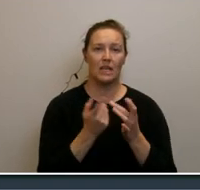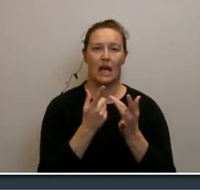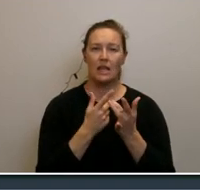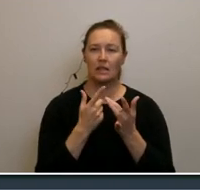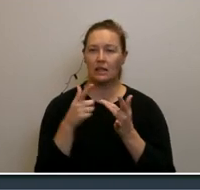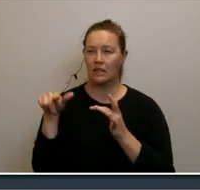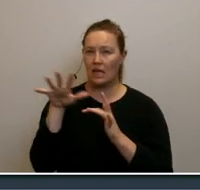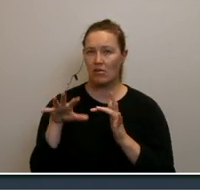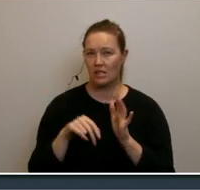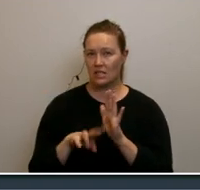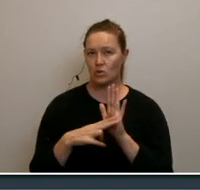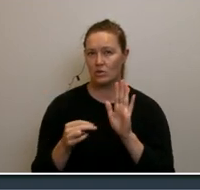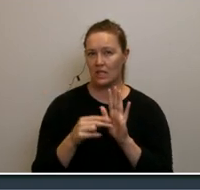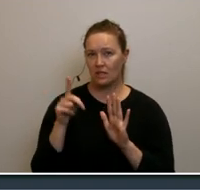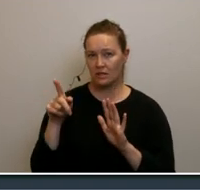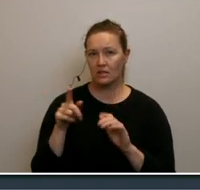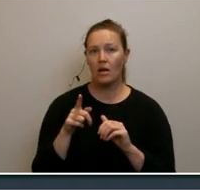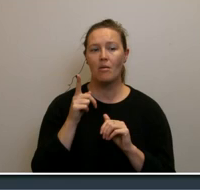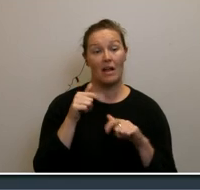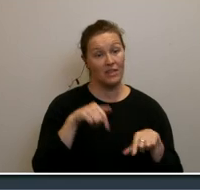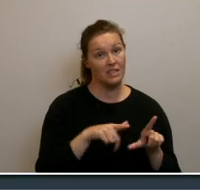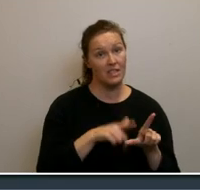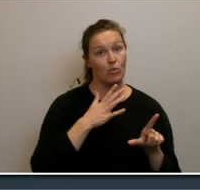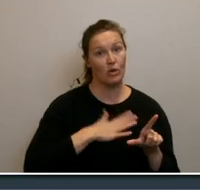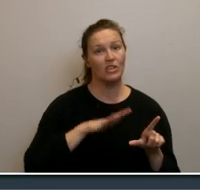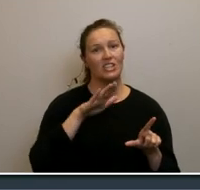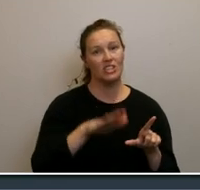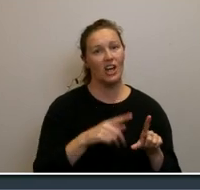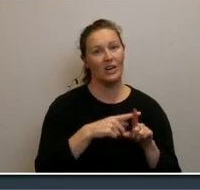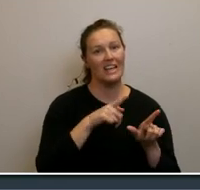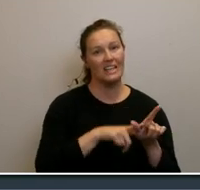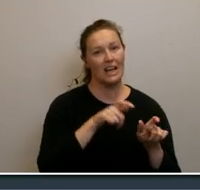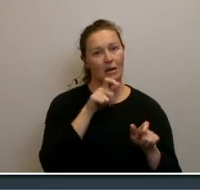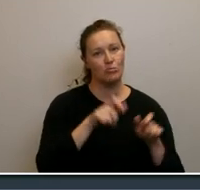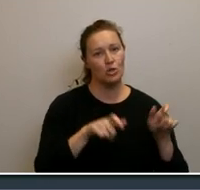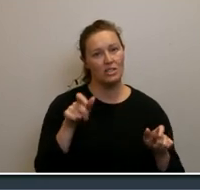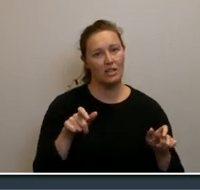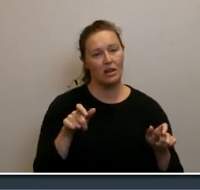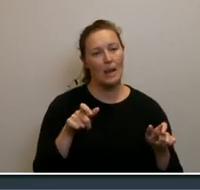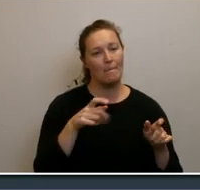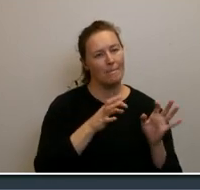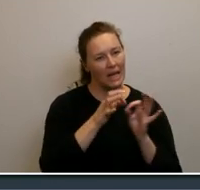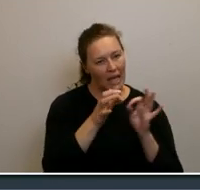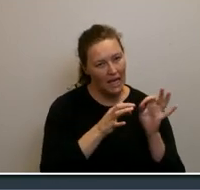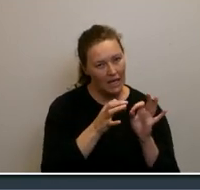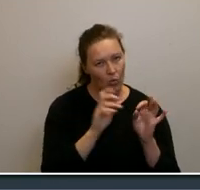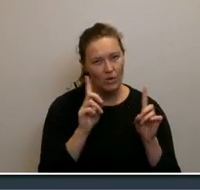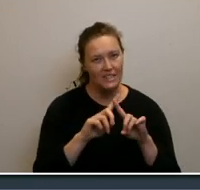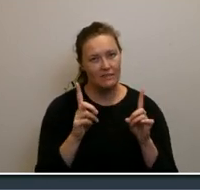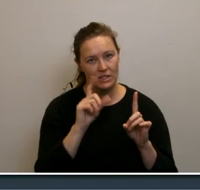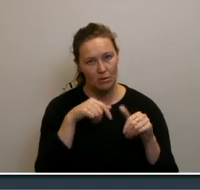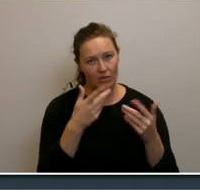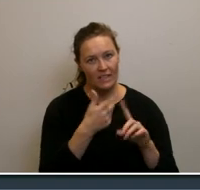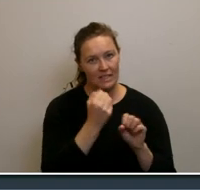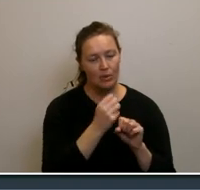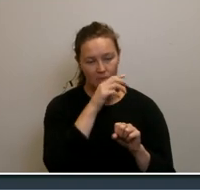parts of New Zealand. But this year, you're asking for a child and young person plan. What's the difference? Are there any examples of it anywhere?